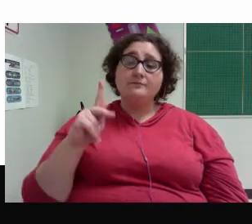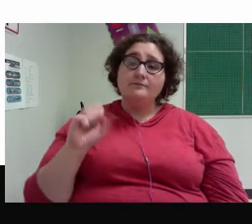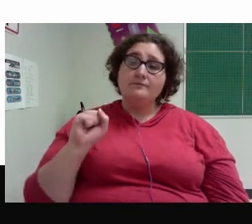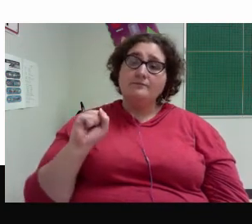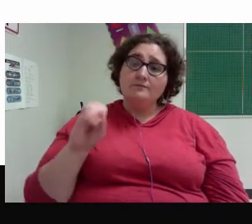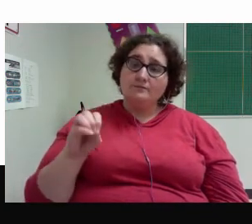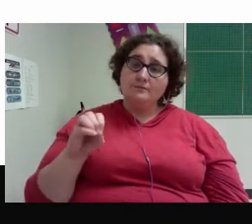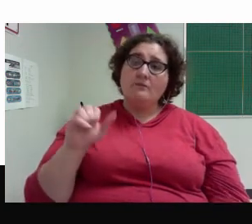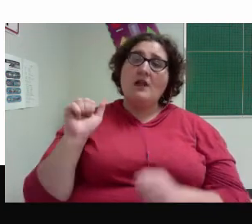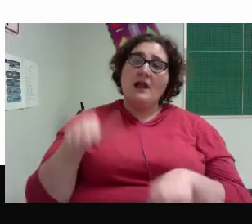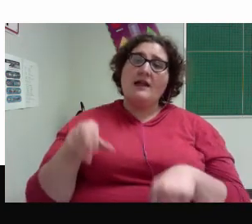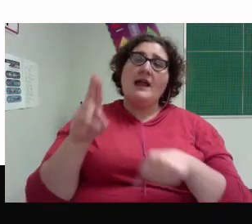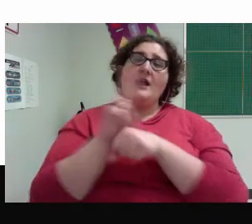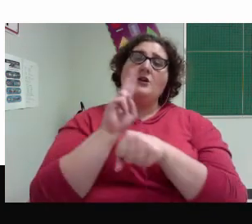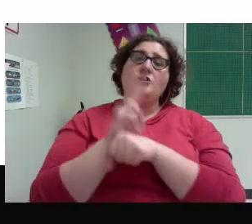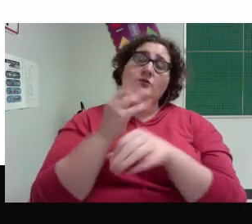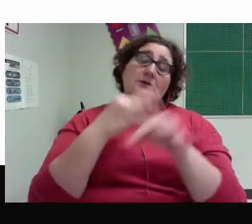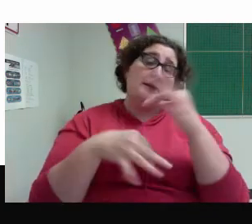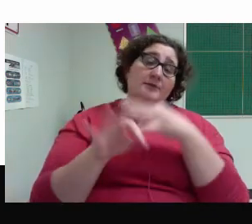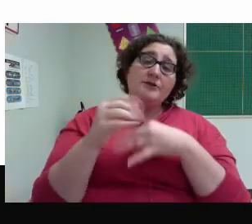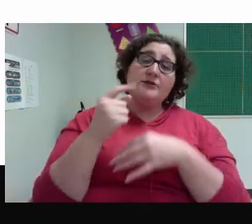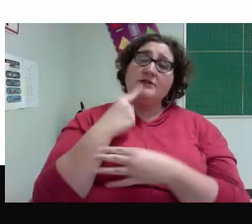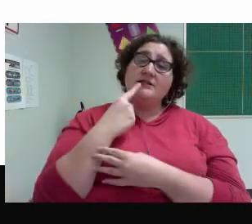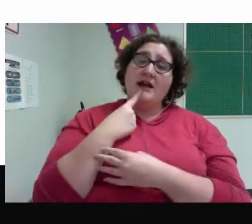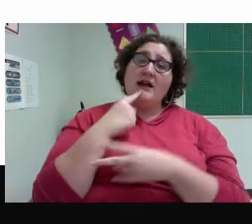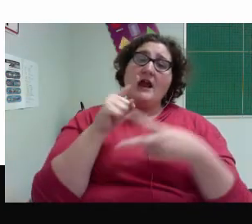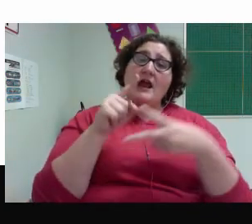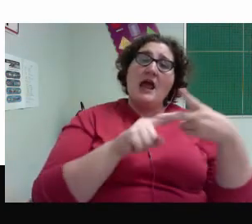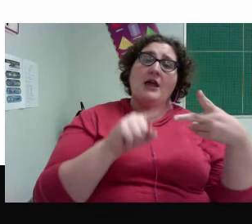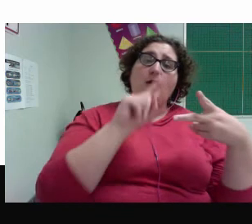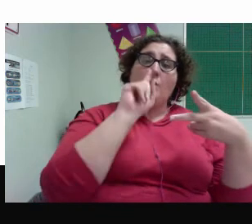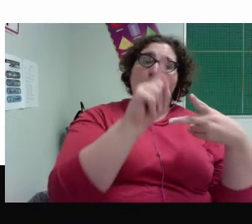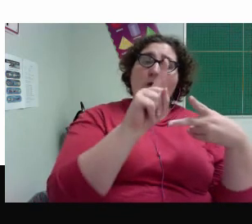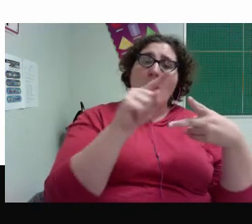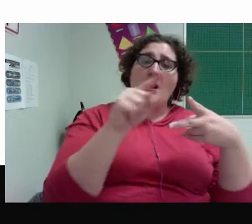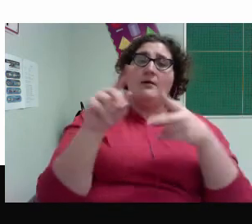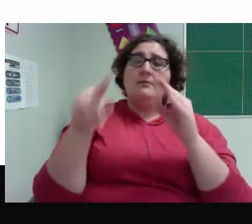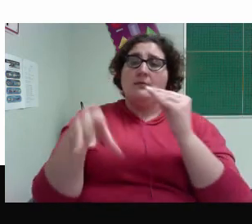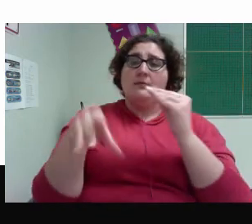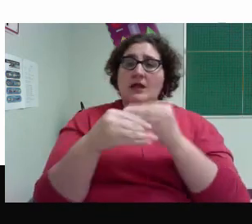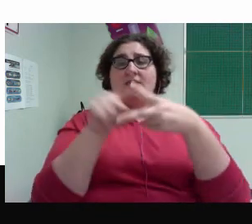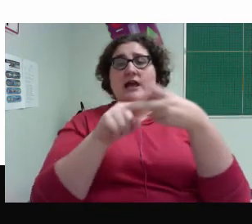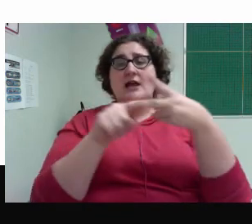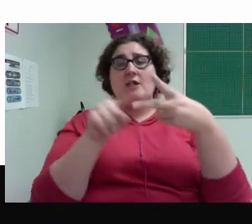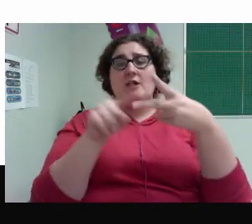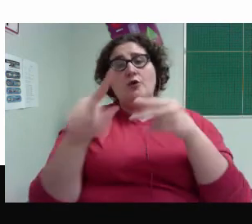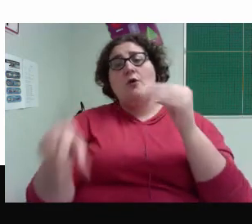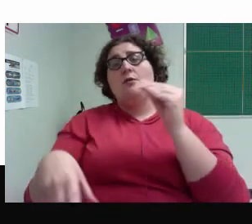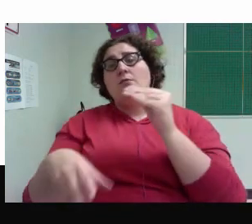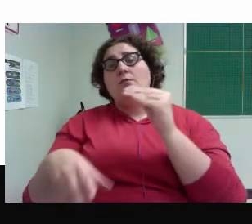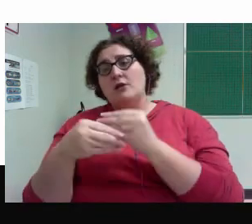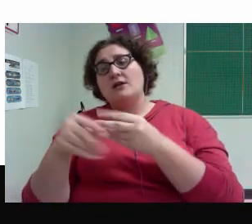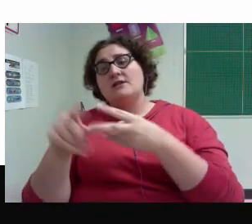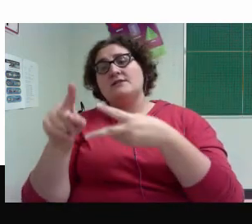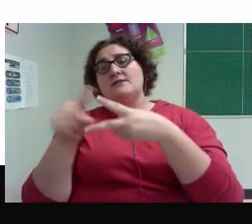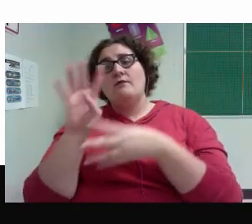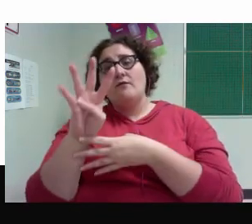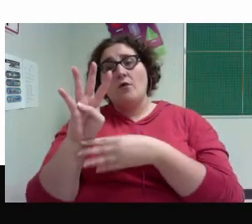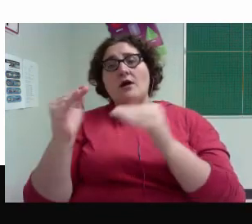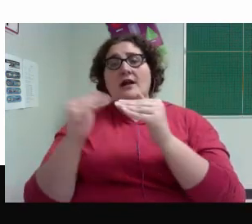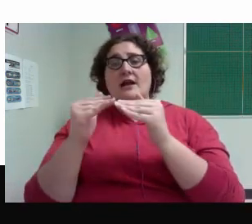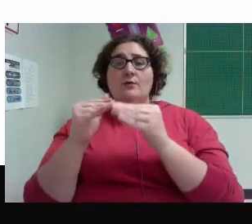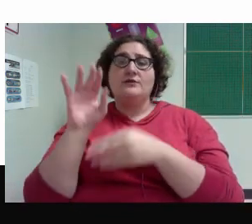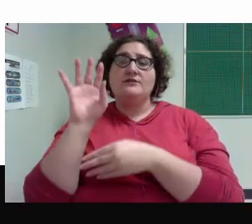Okay, so then I can use substitution and say that angle 1 plus angle 2 plus angle 4